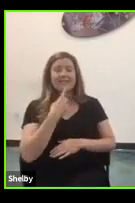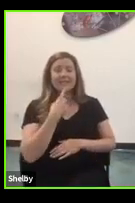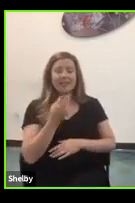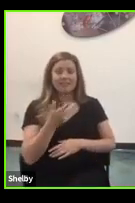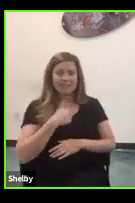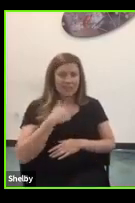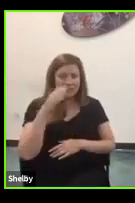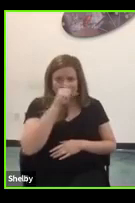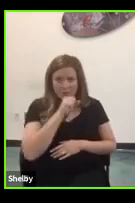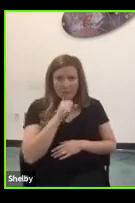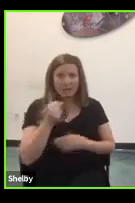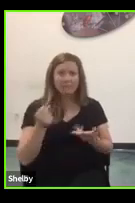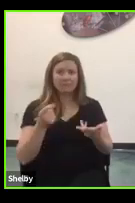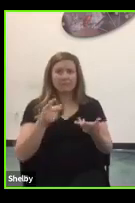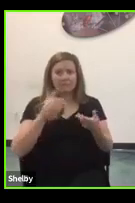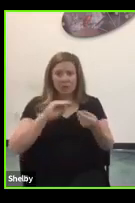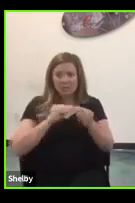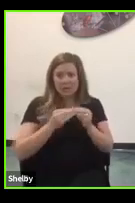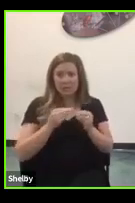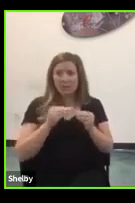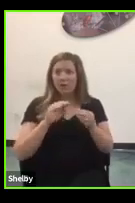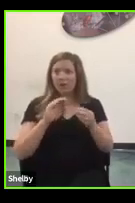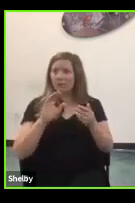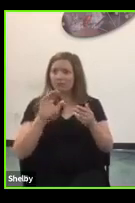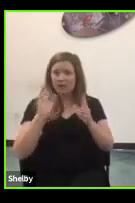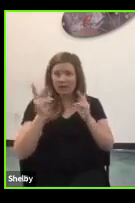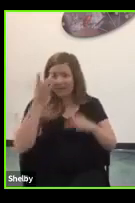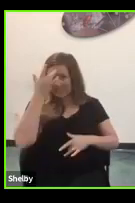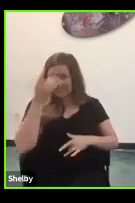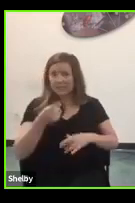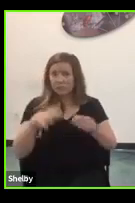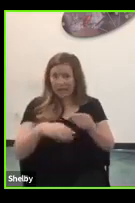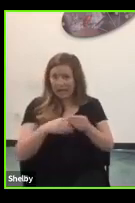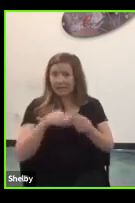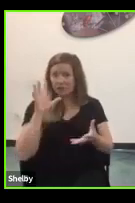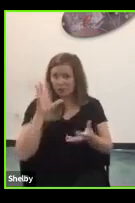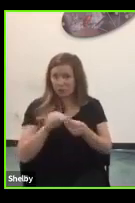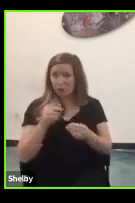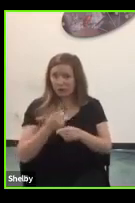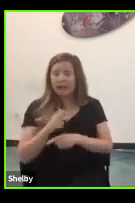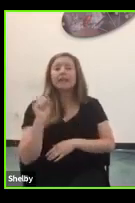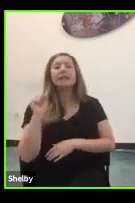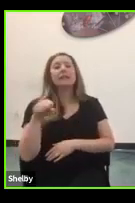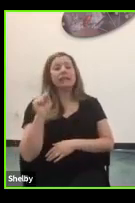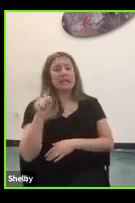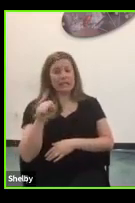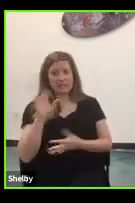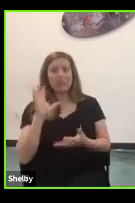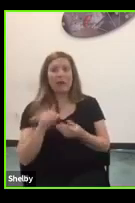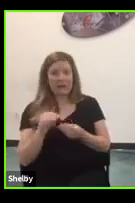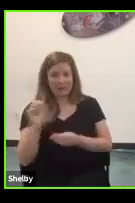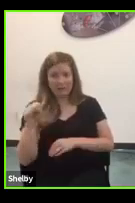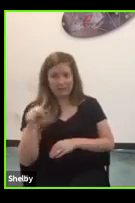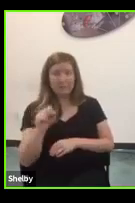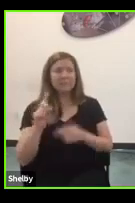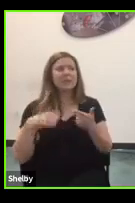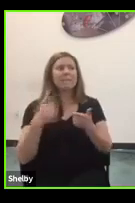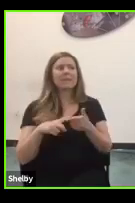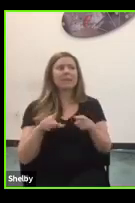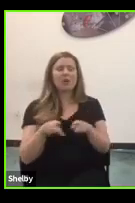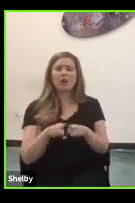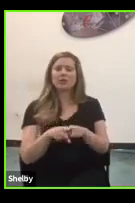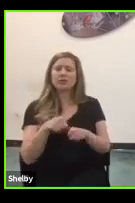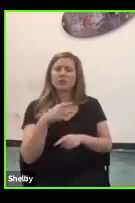assuming that those number of cases were added to our total. Yes, those 4 were added after we got those positive results back. But then they also